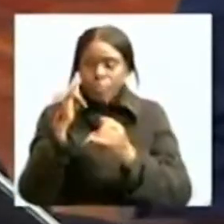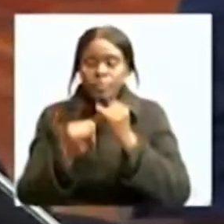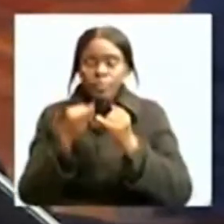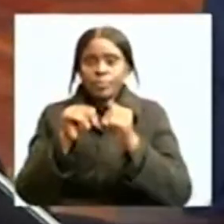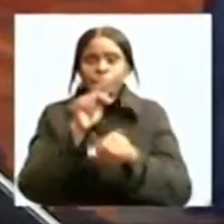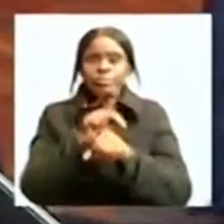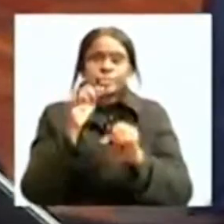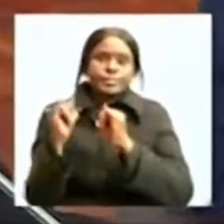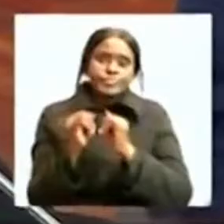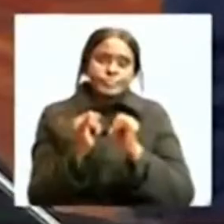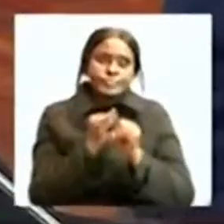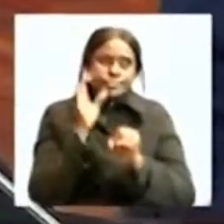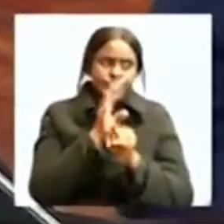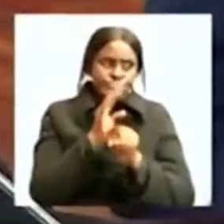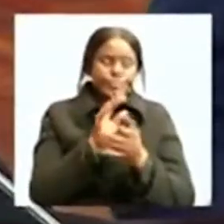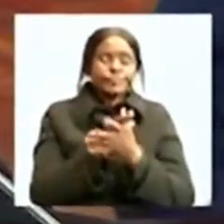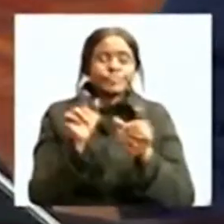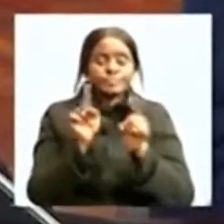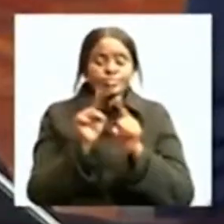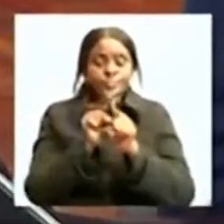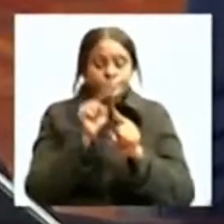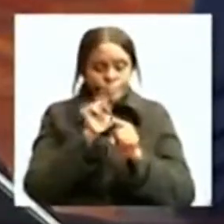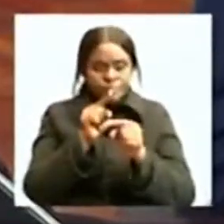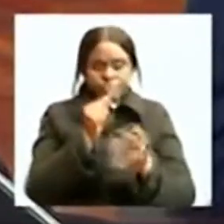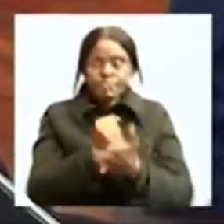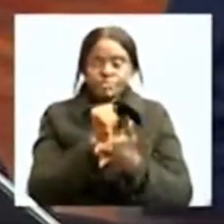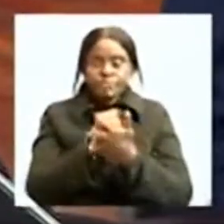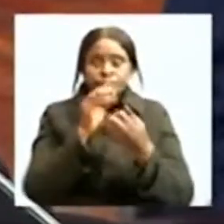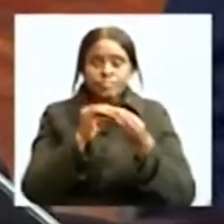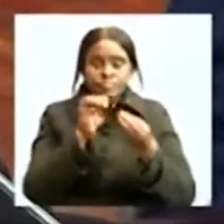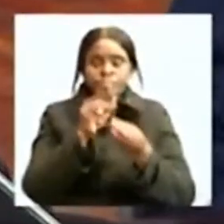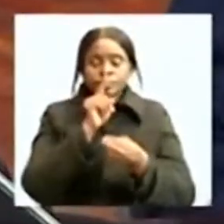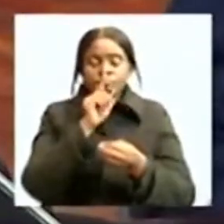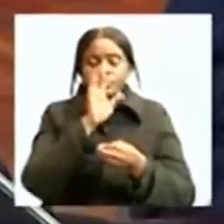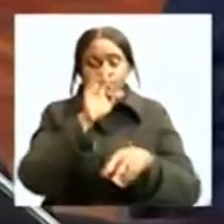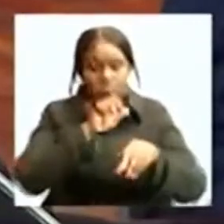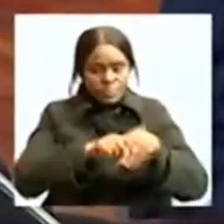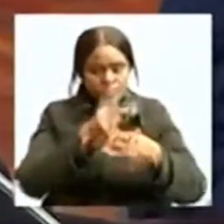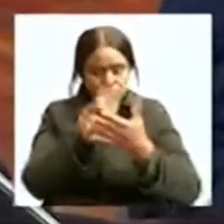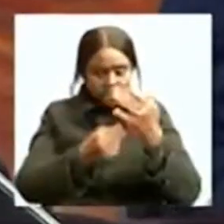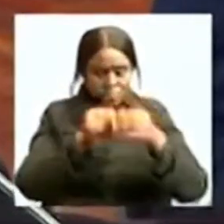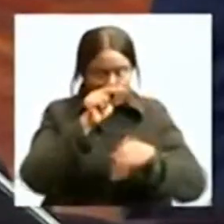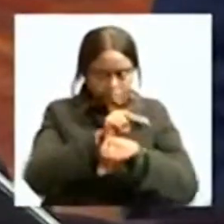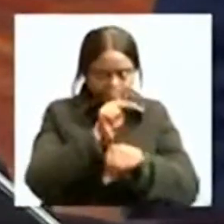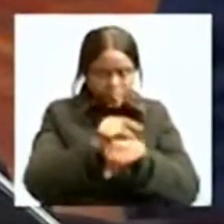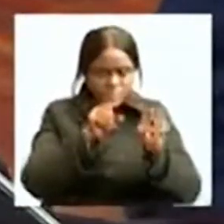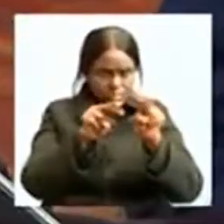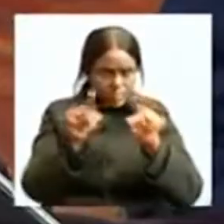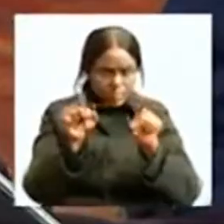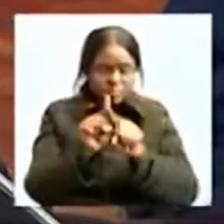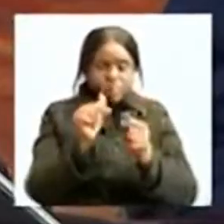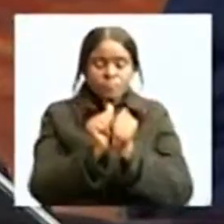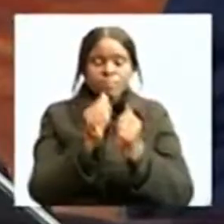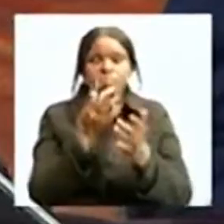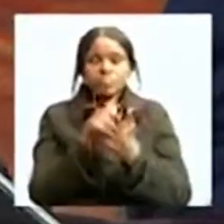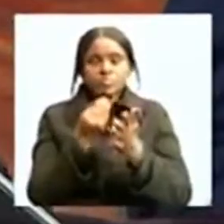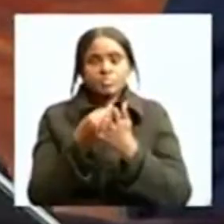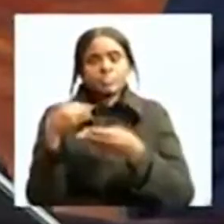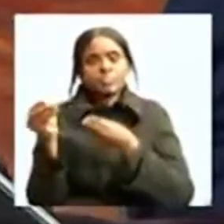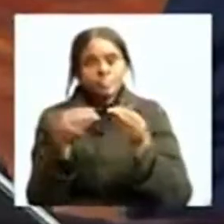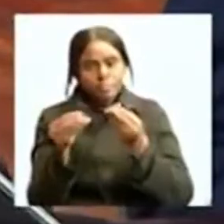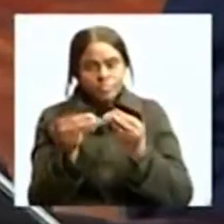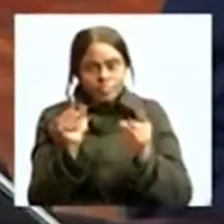Project implementation. The dashboard facilitates real-time monitoring of both project implementation and financial